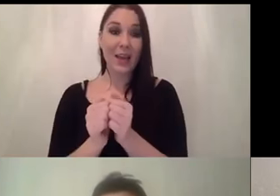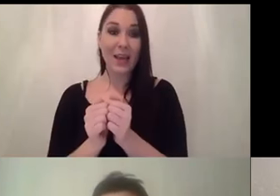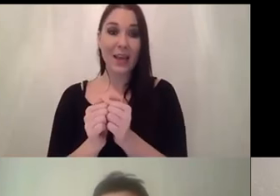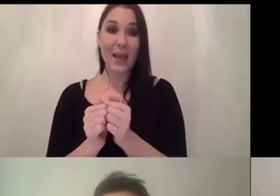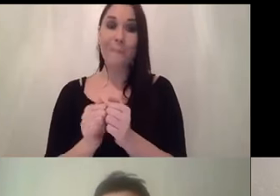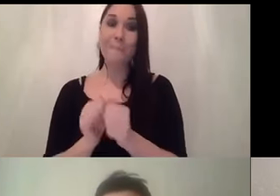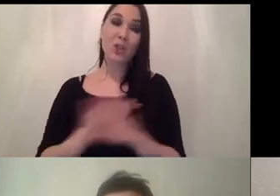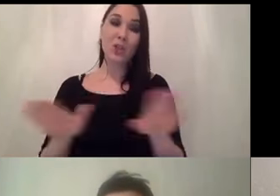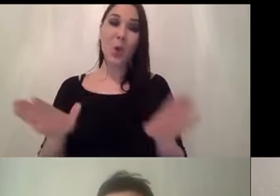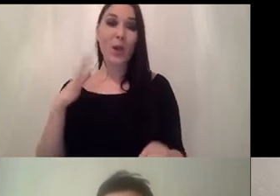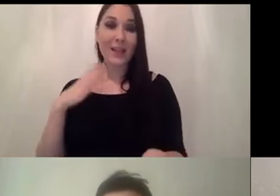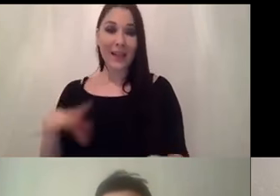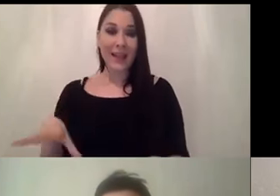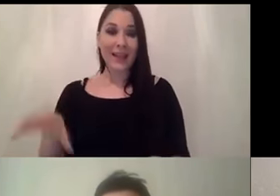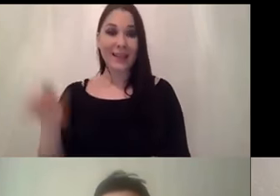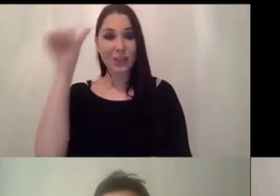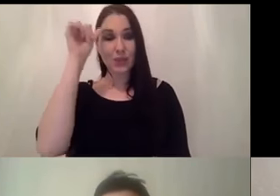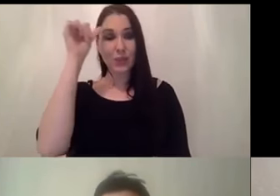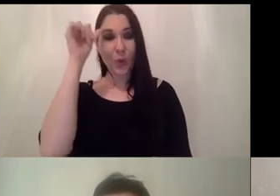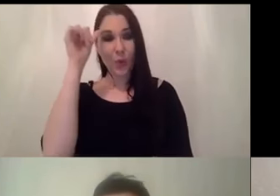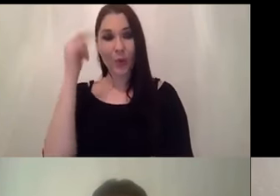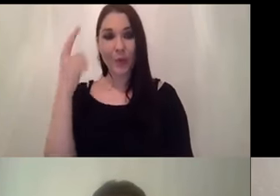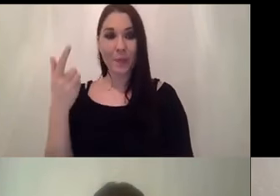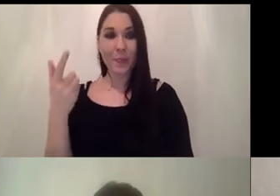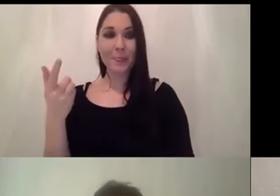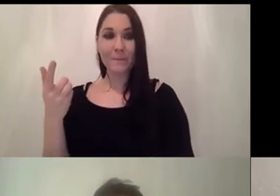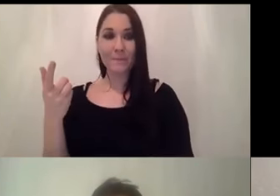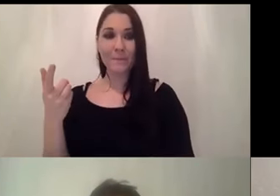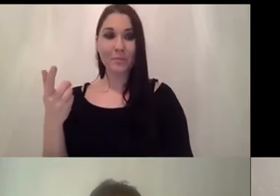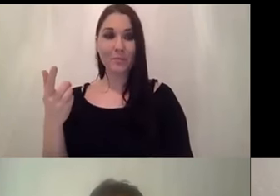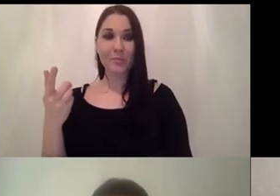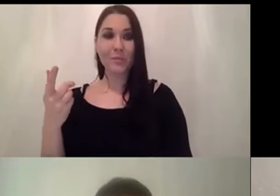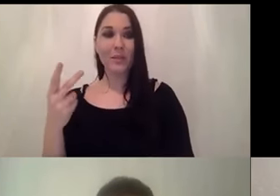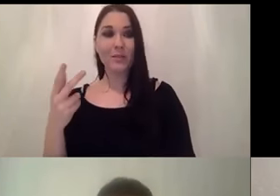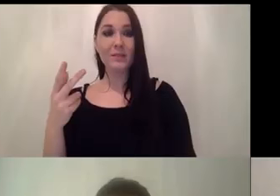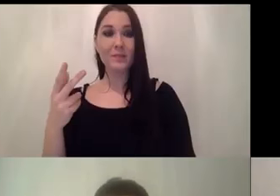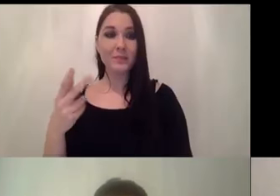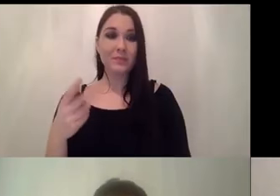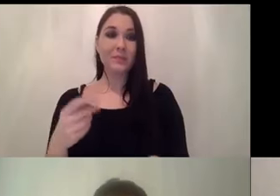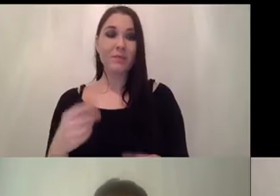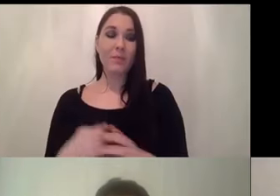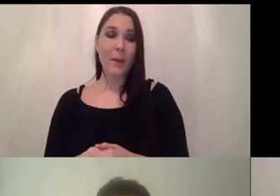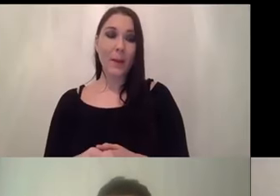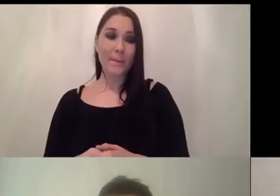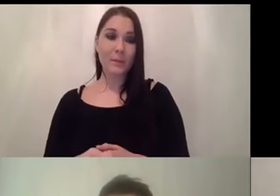a hammer for, not something that like a nail.